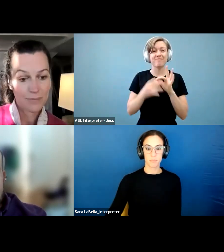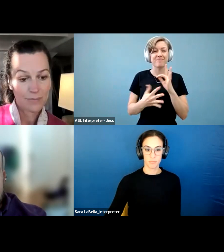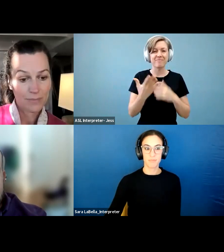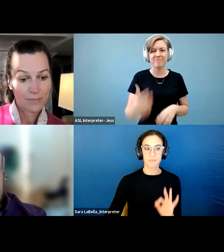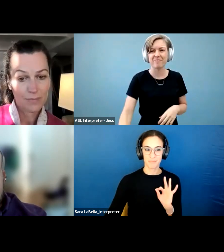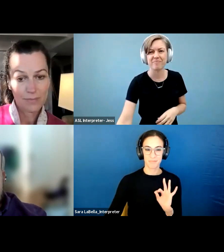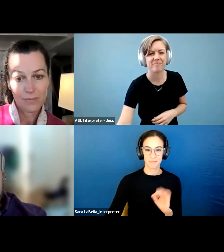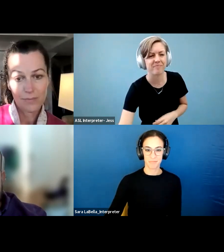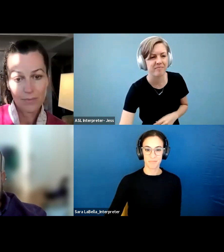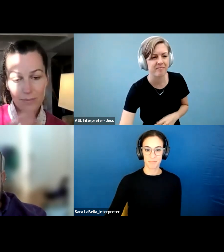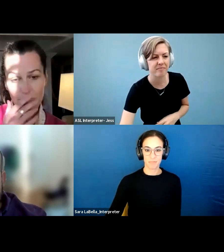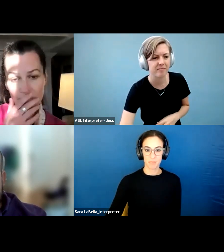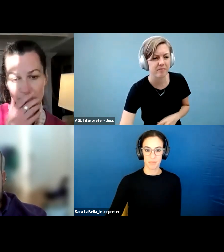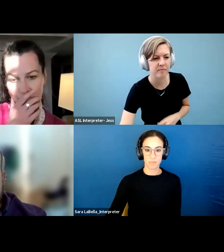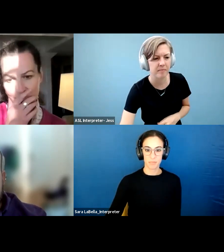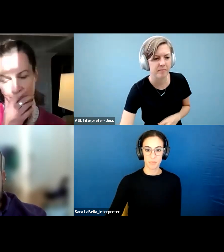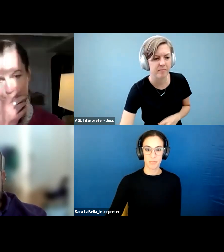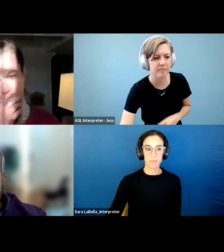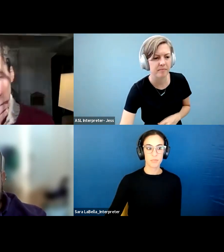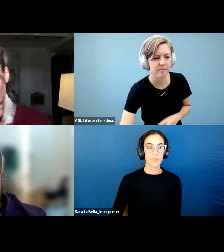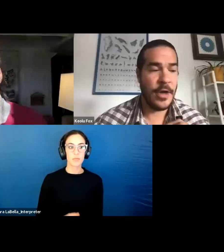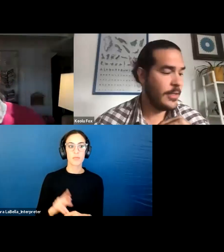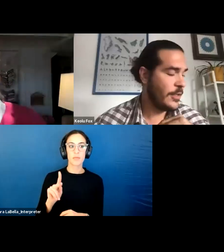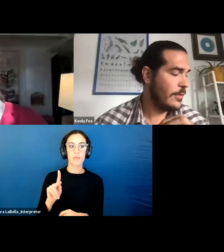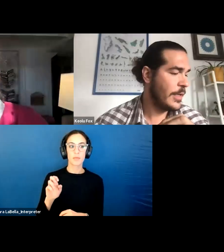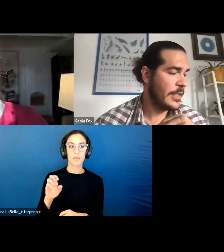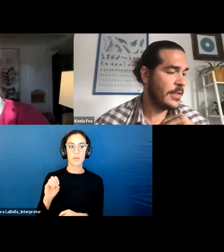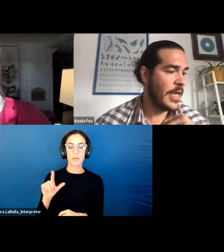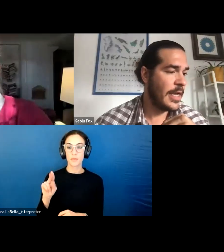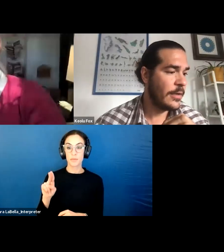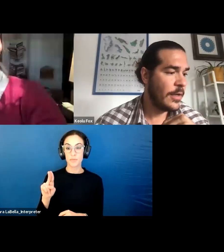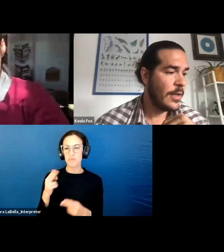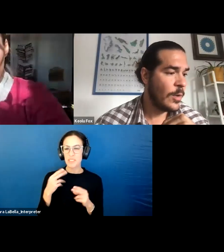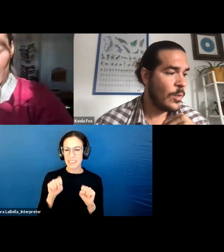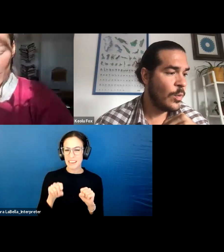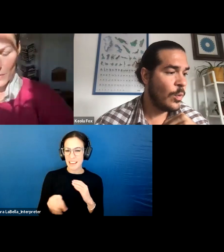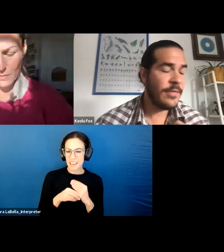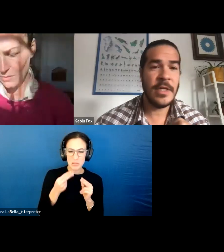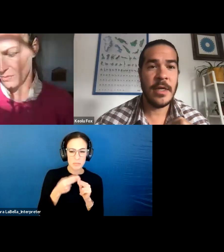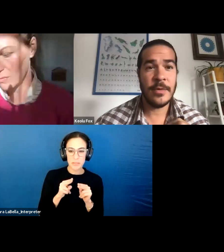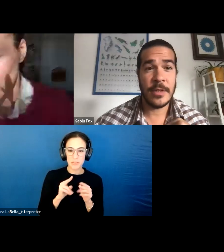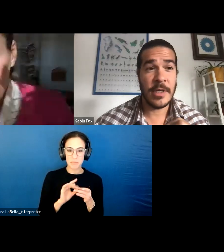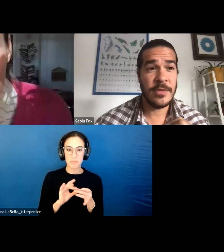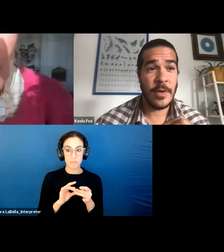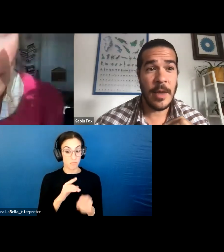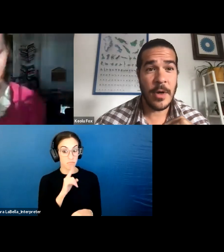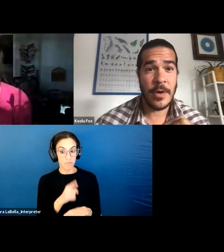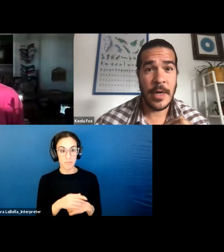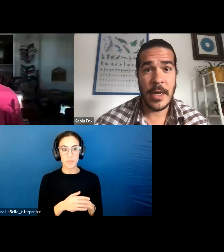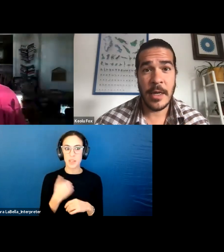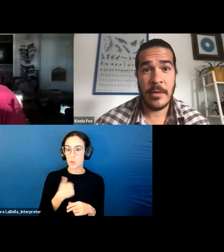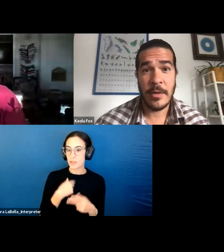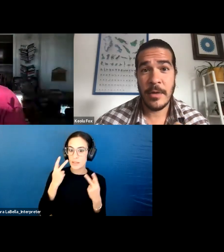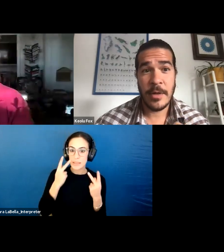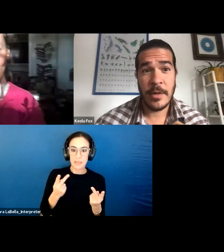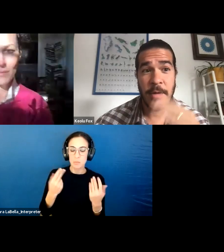Could I add on to what Tara said? Just a brief thought too. It's that we've seen how successful